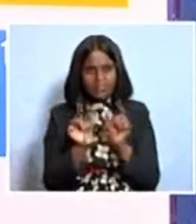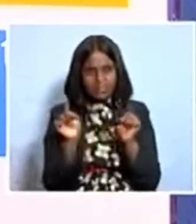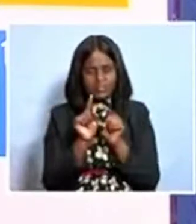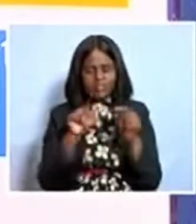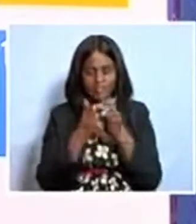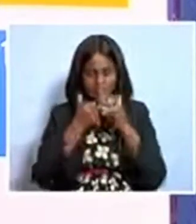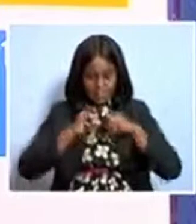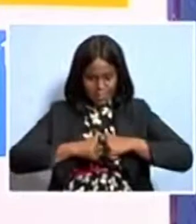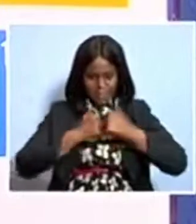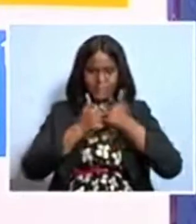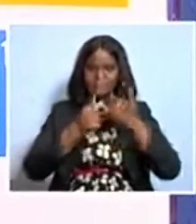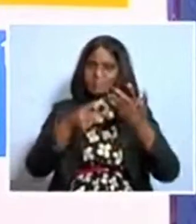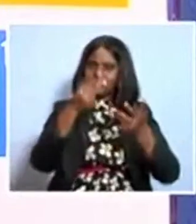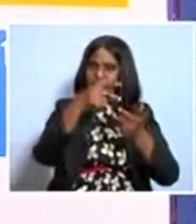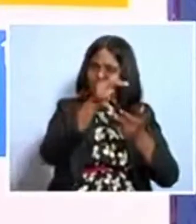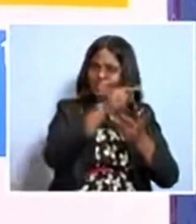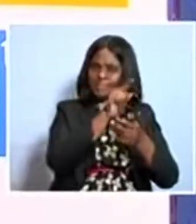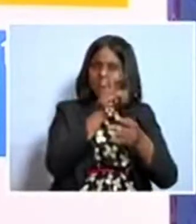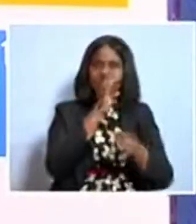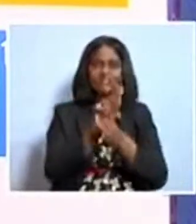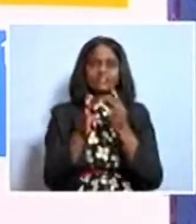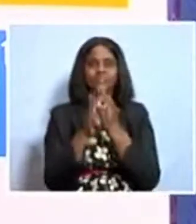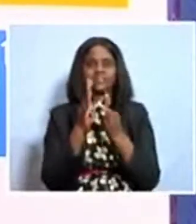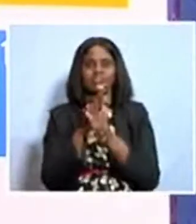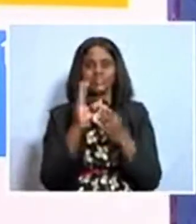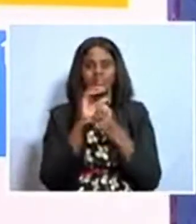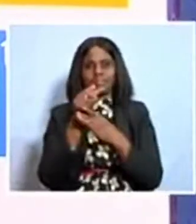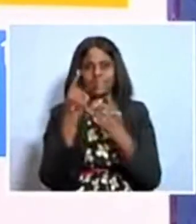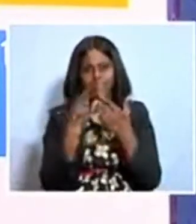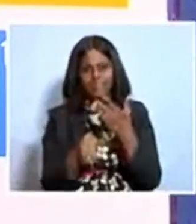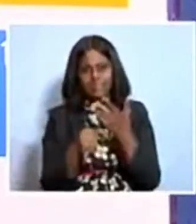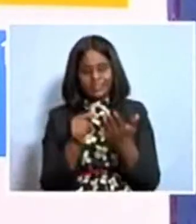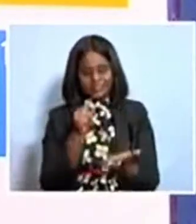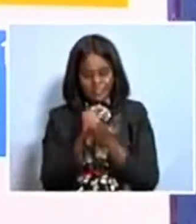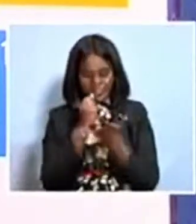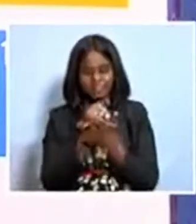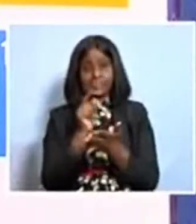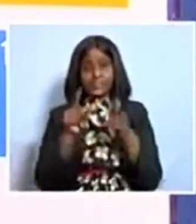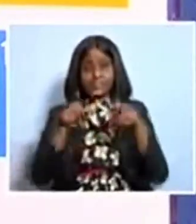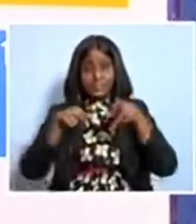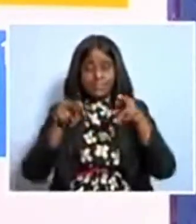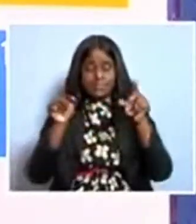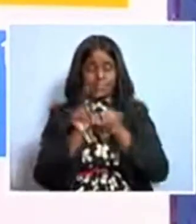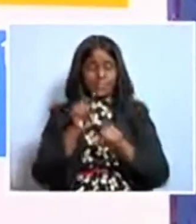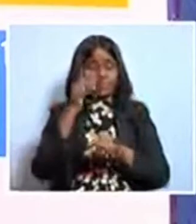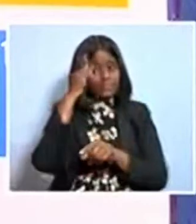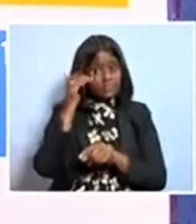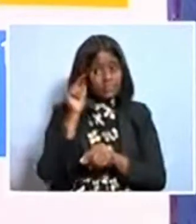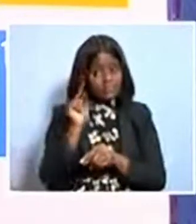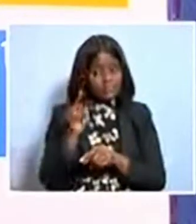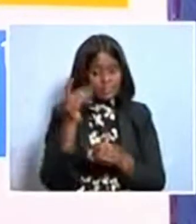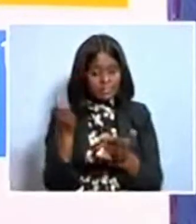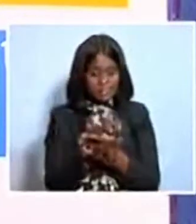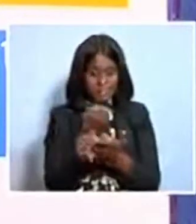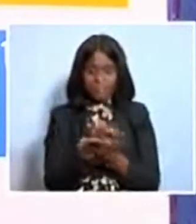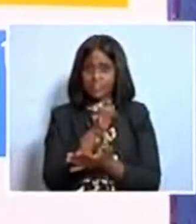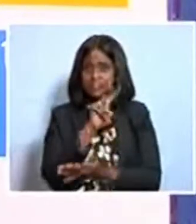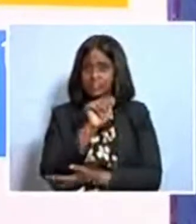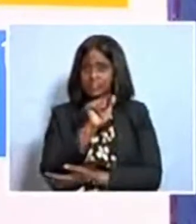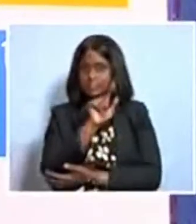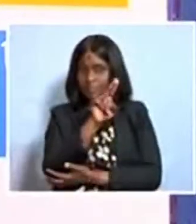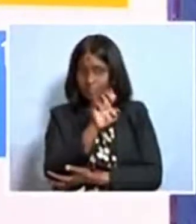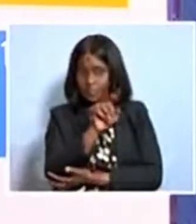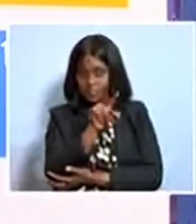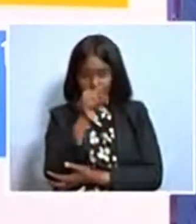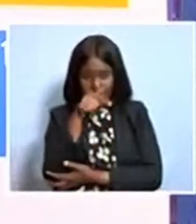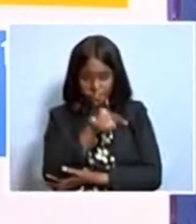I prioritize the construction or the rehabilitation of these roads? And why? What is the economic value of this road?